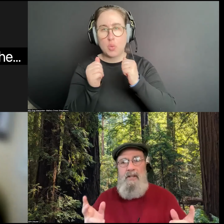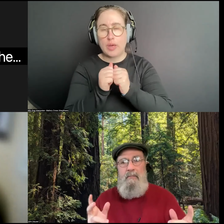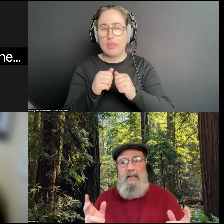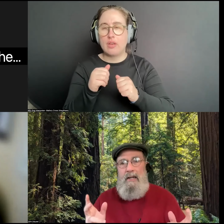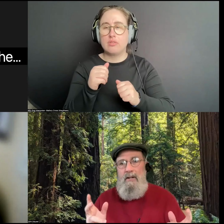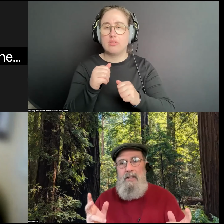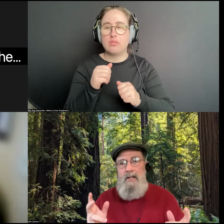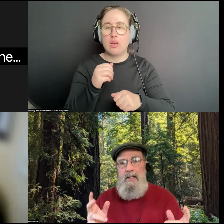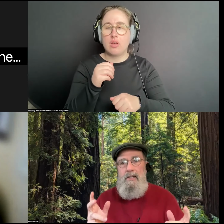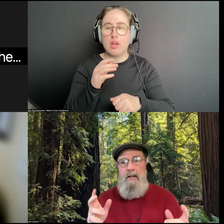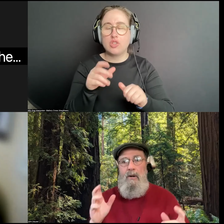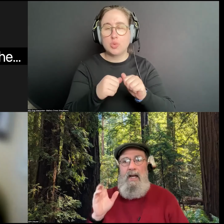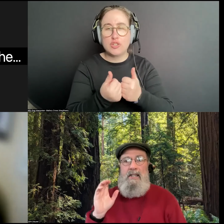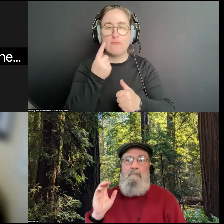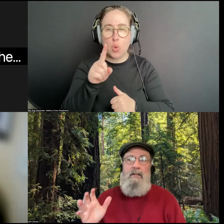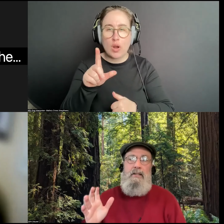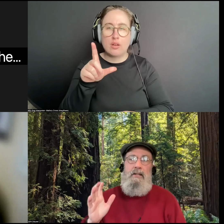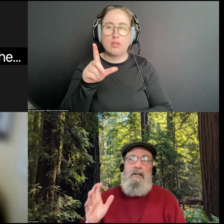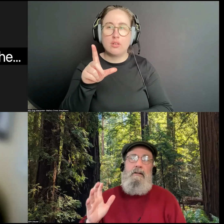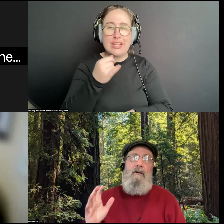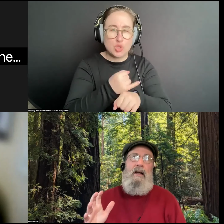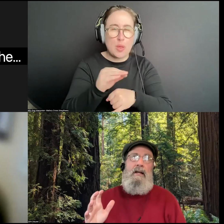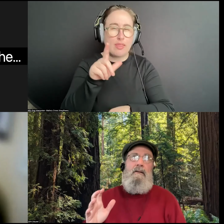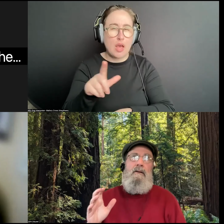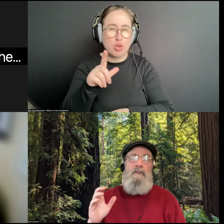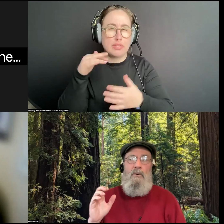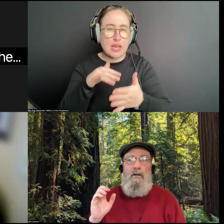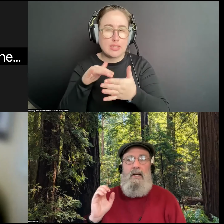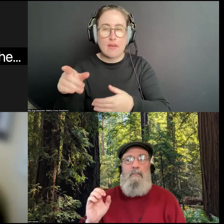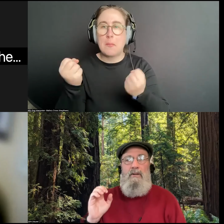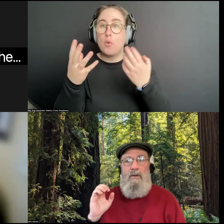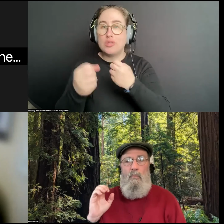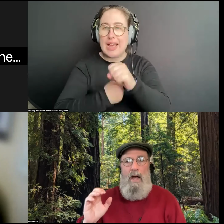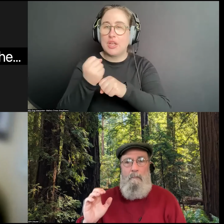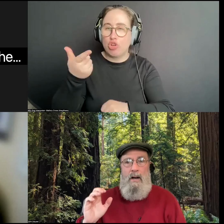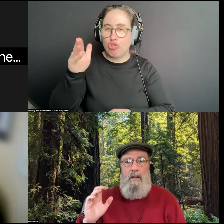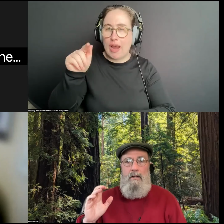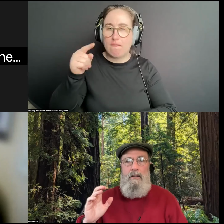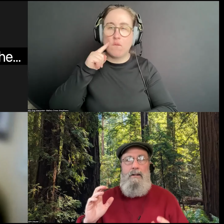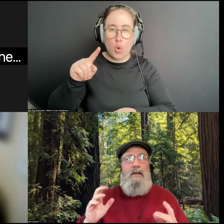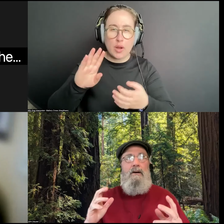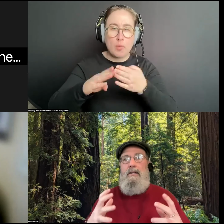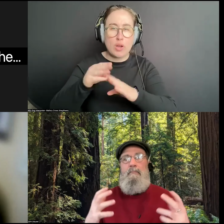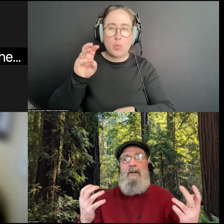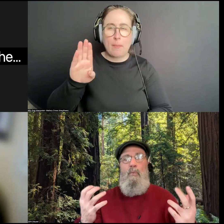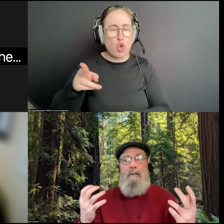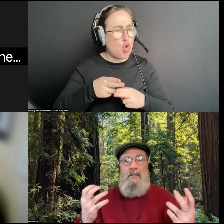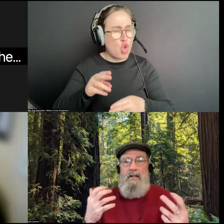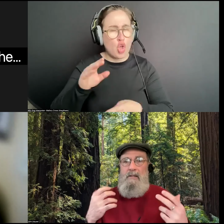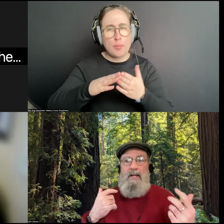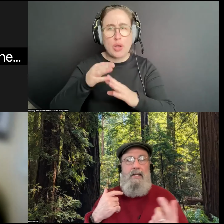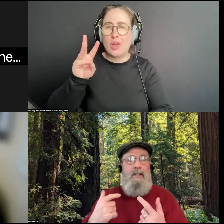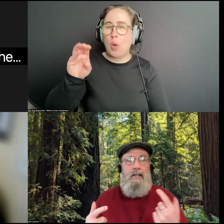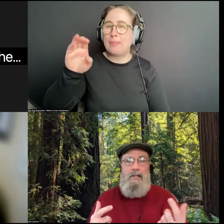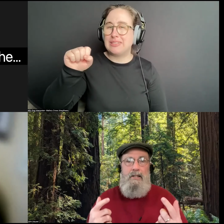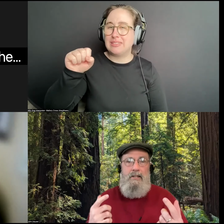for Museum and Library Studies, has a multi-year grant for community web. They call it community webs, and